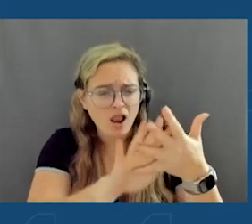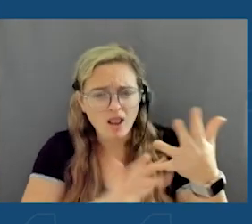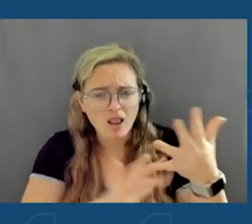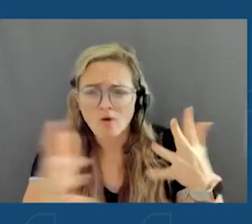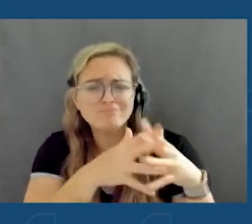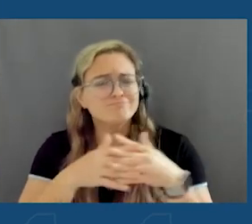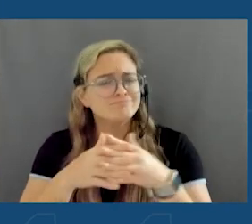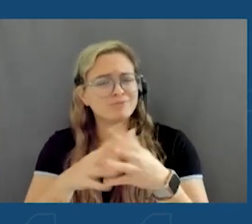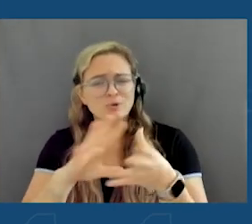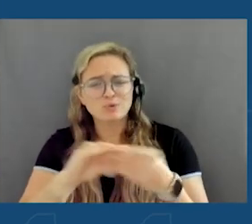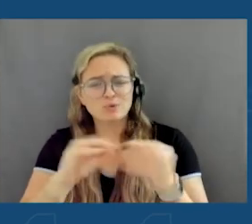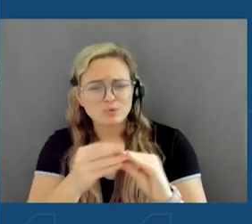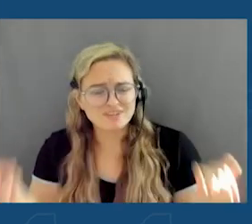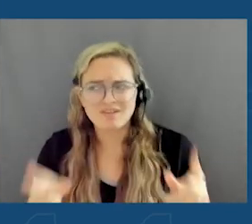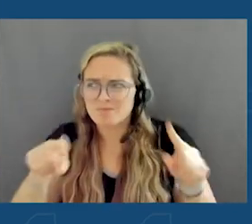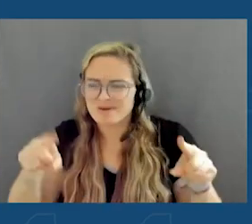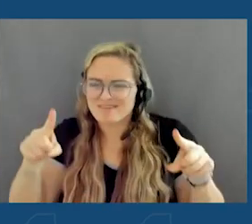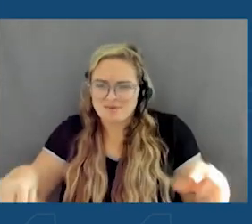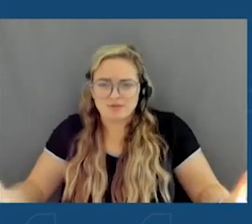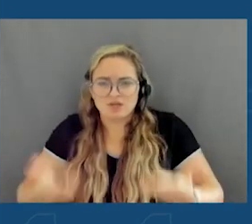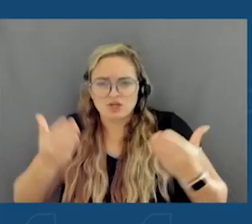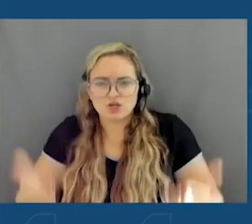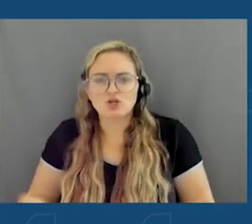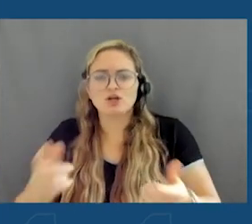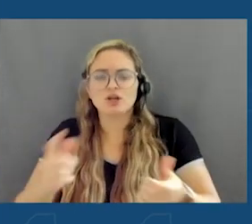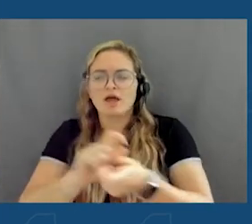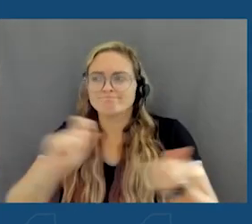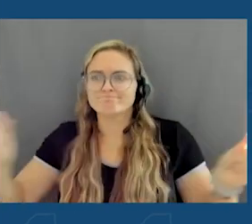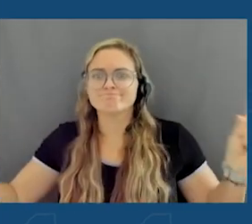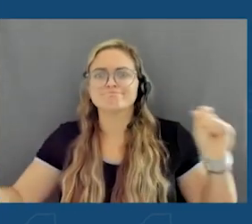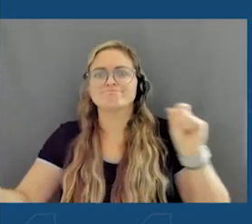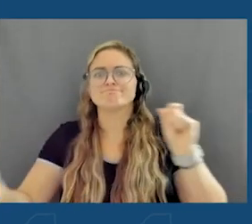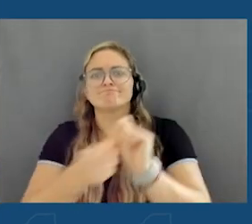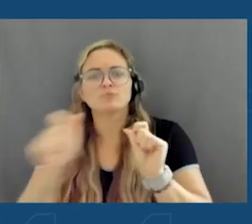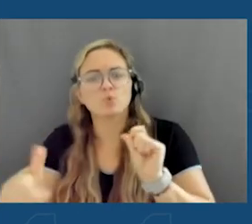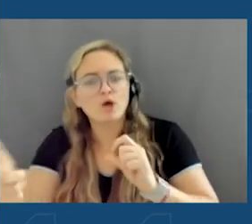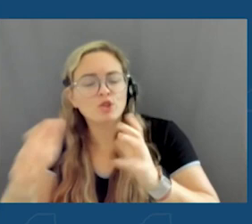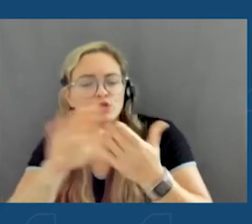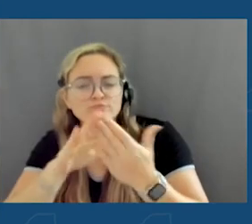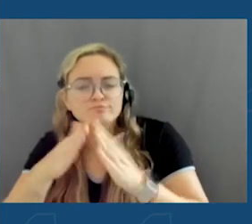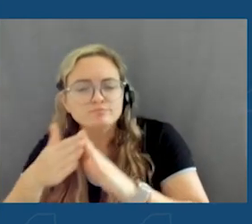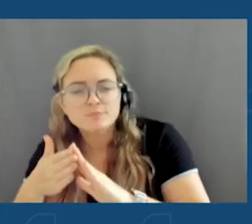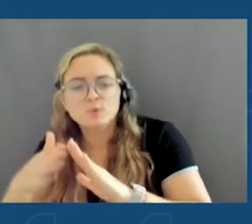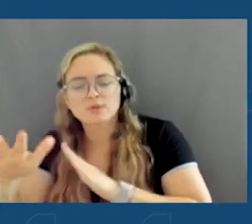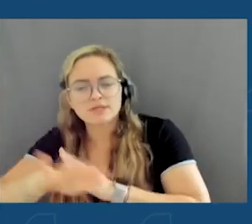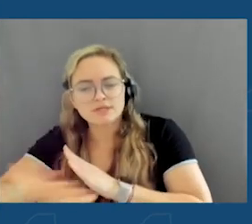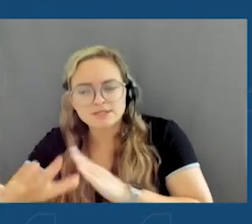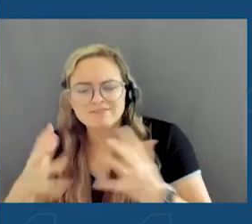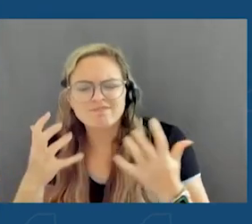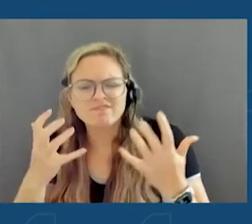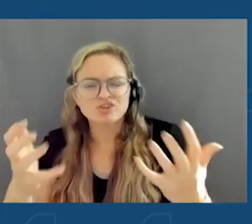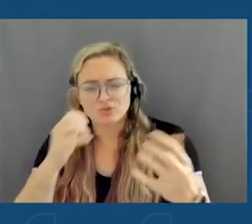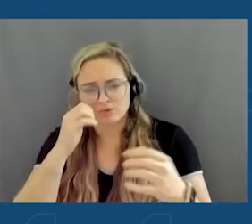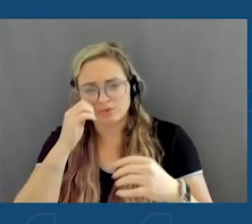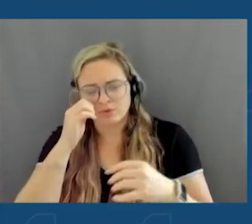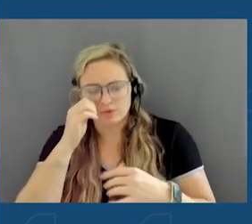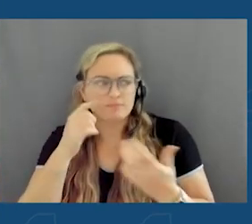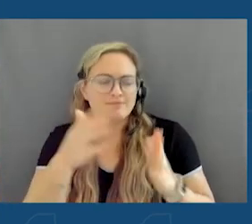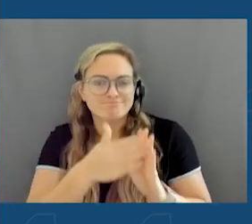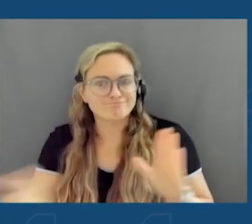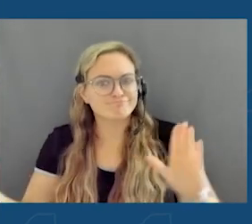right here in this place and be transported to other neighborhoods, other venues, and indeed across the